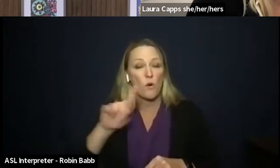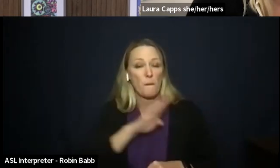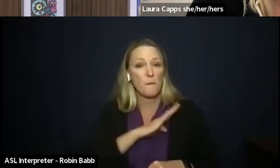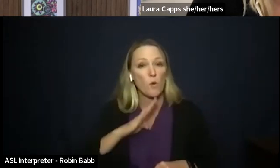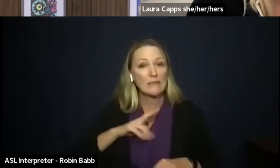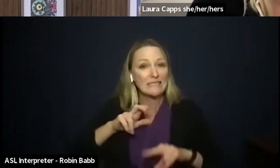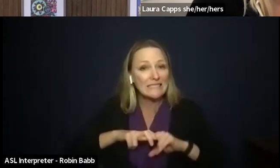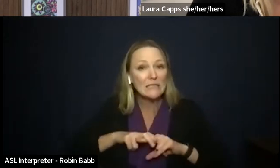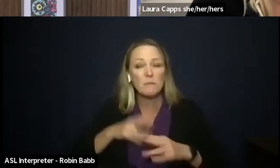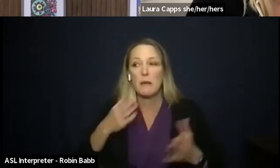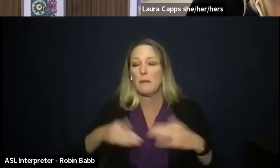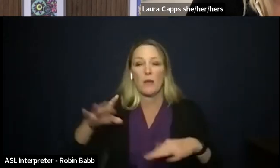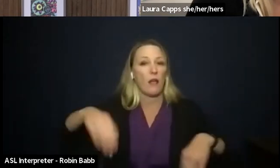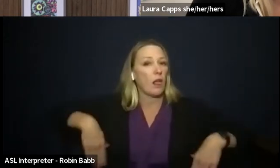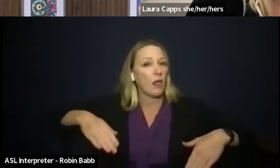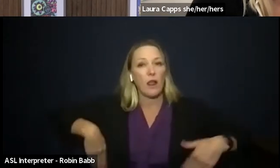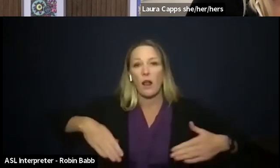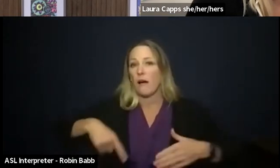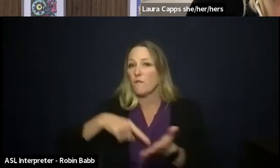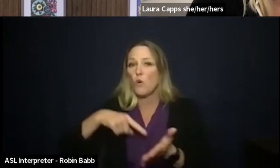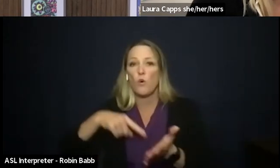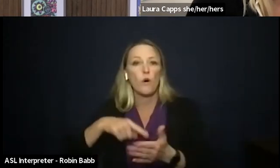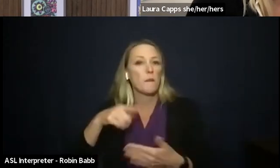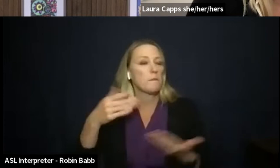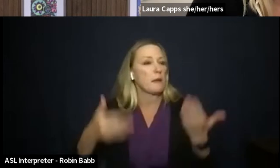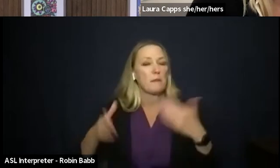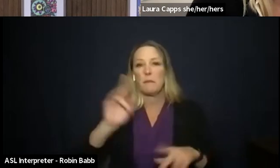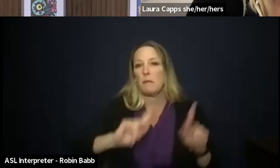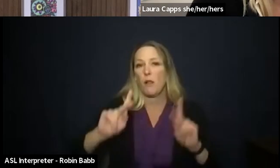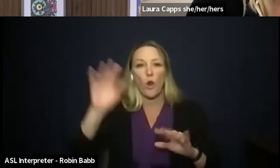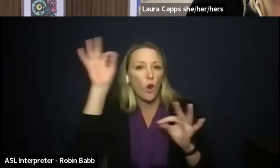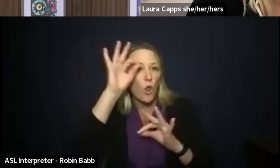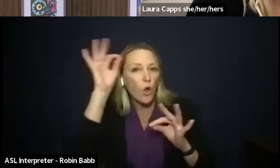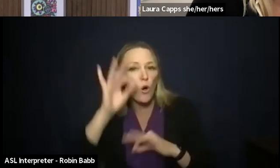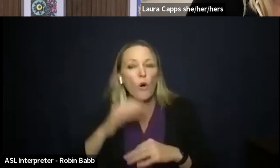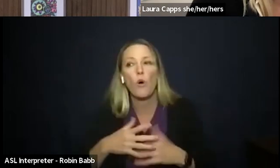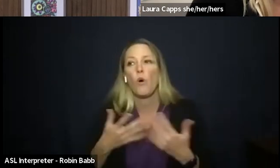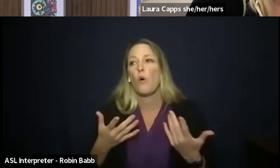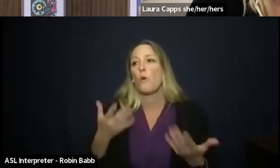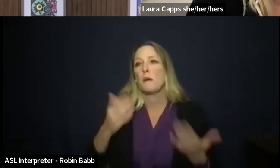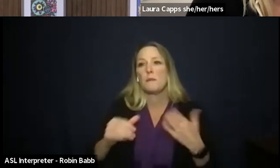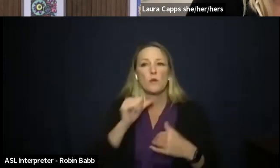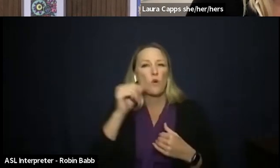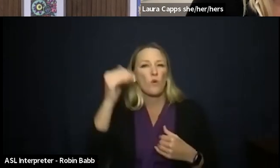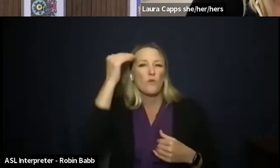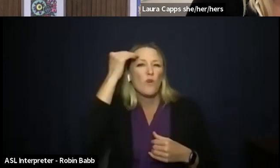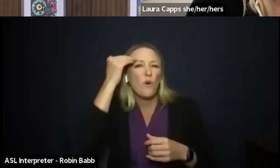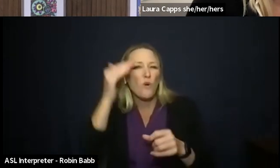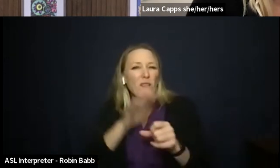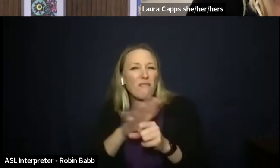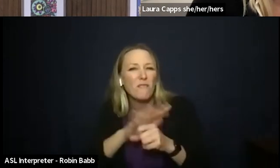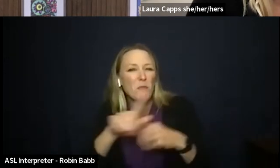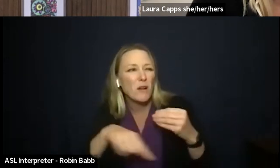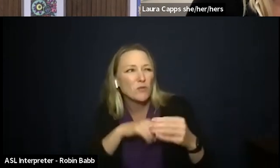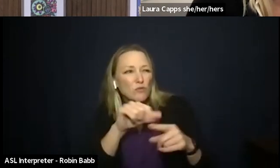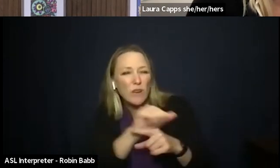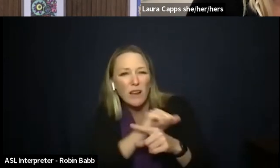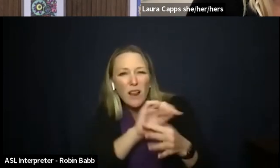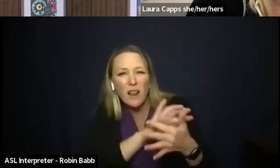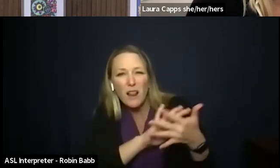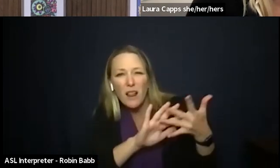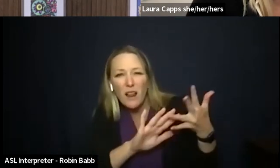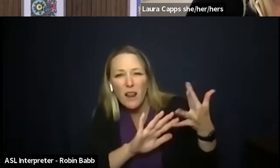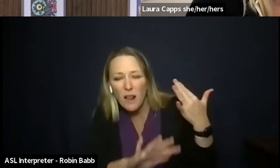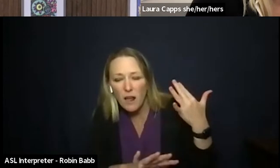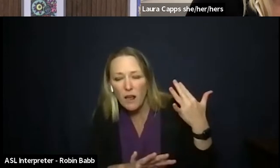known candidate or the fact that you're not as resourced or understanding um the training that really is reside you know that requires